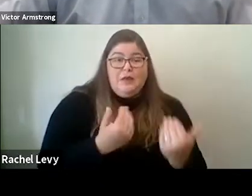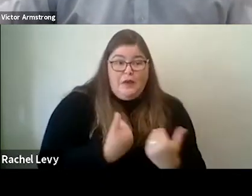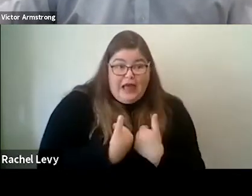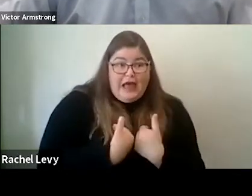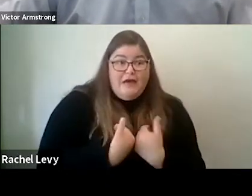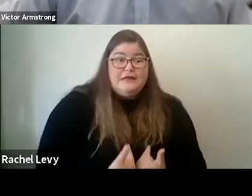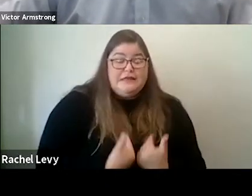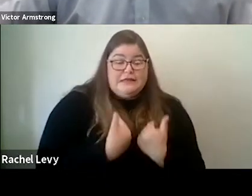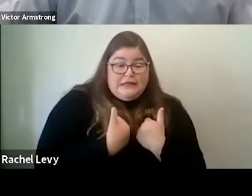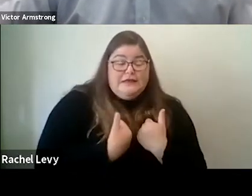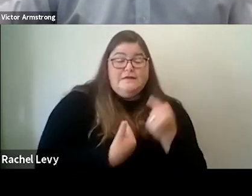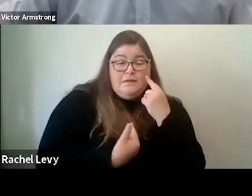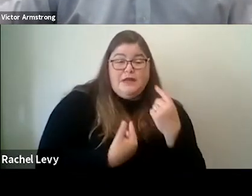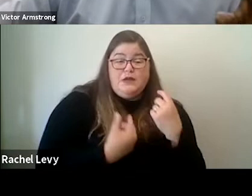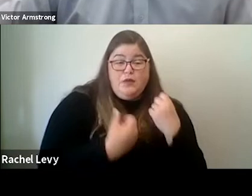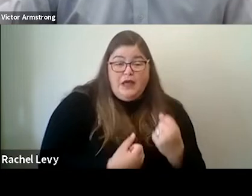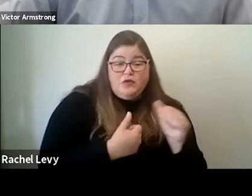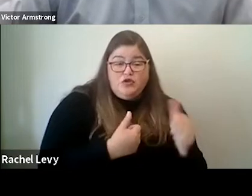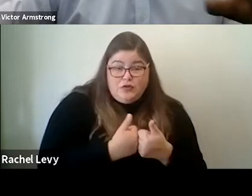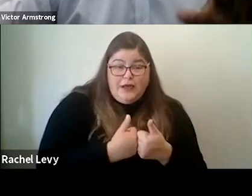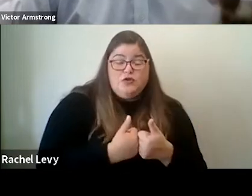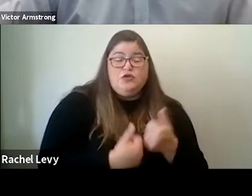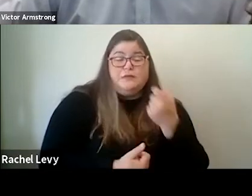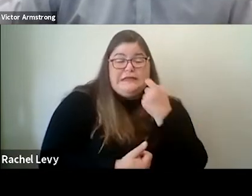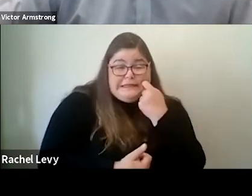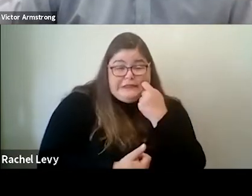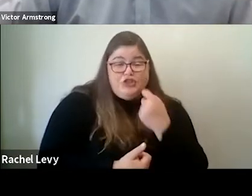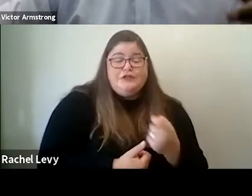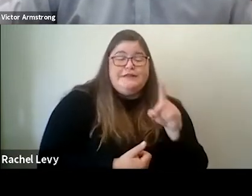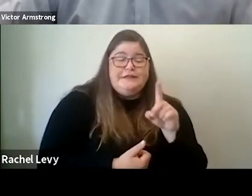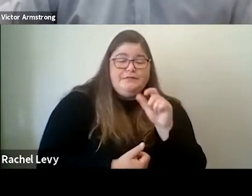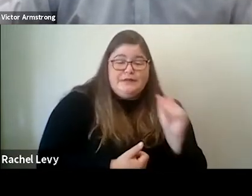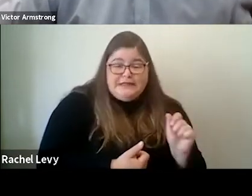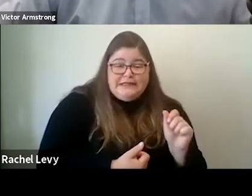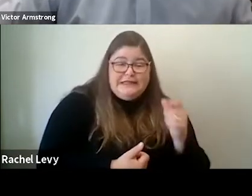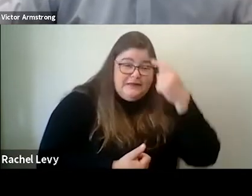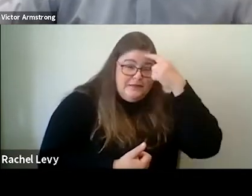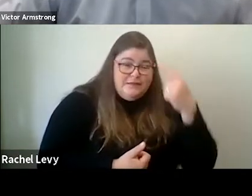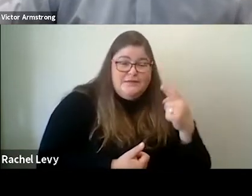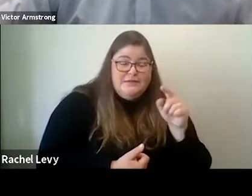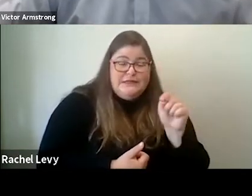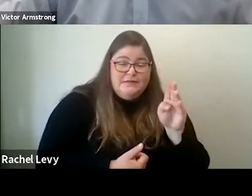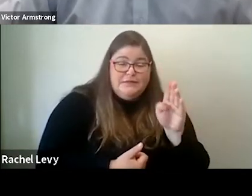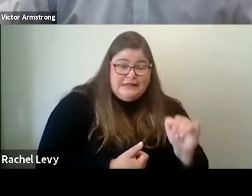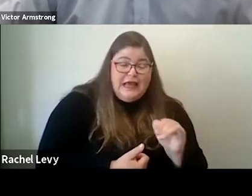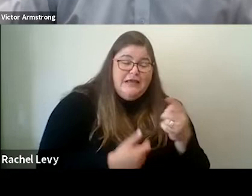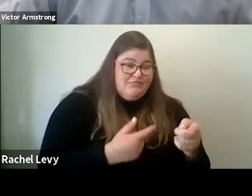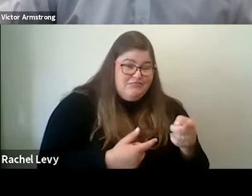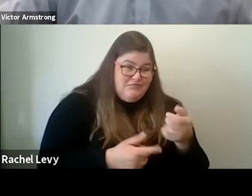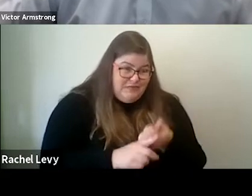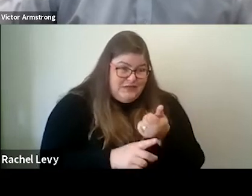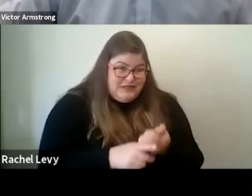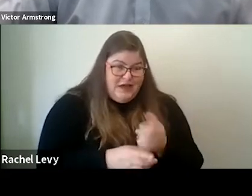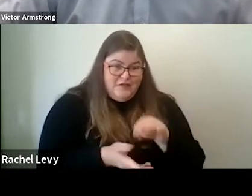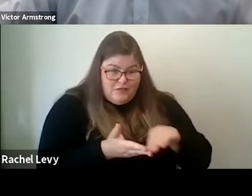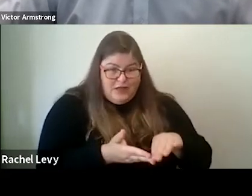challenges, those struggling with addictions, and those living with intellectual disabilities or traumatic brain injuries are themselves a historically marginalized